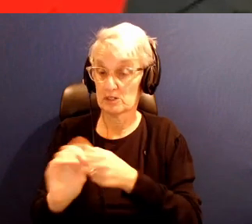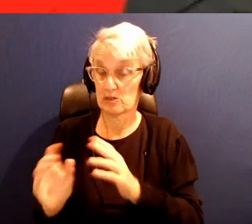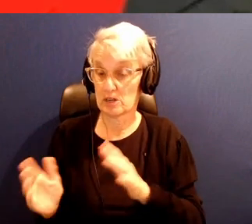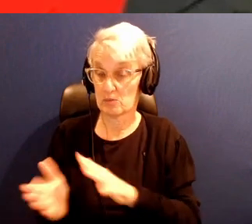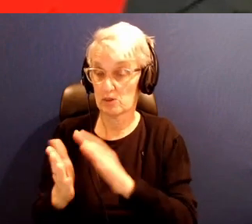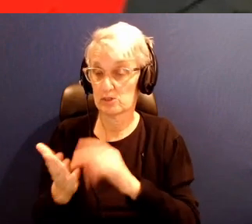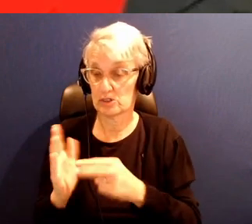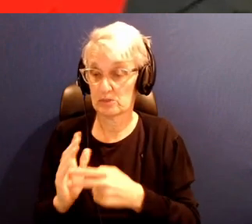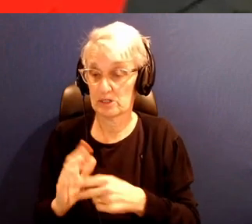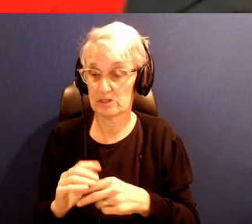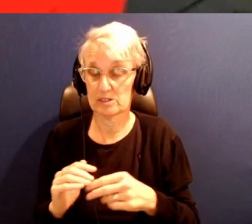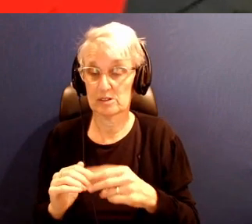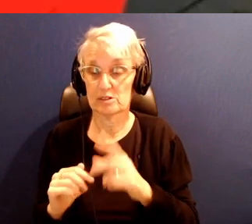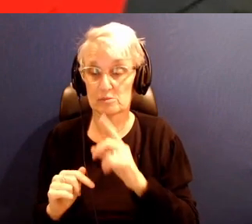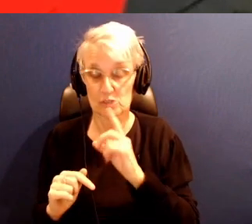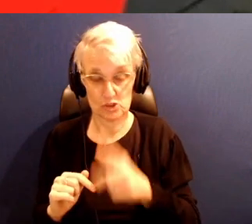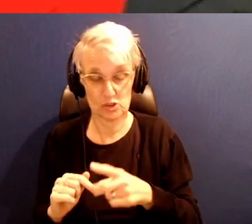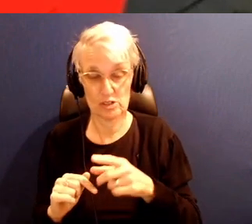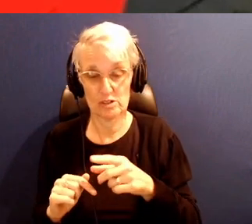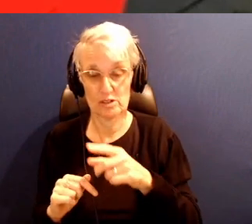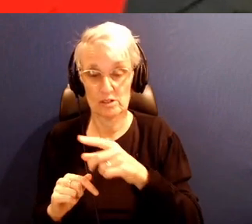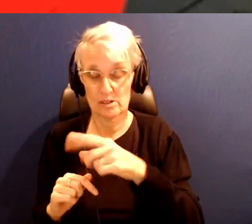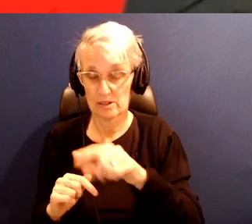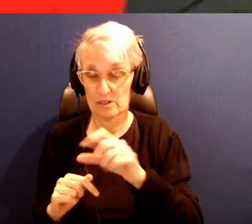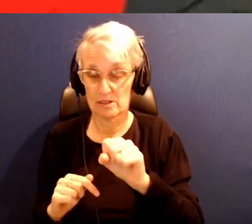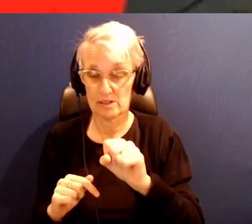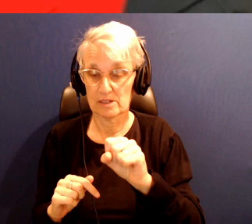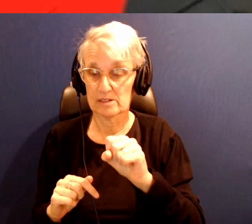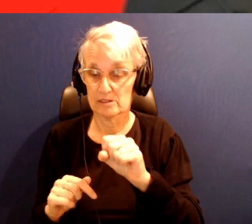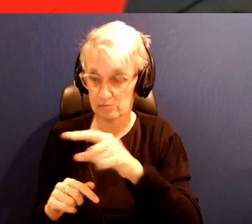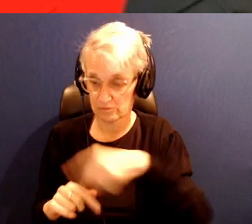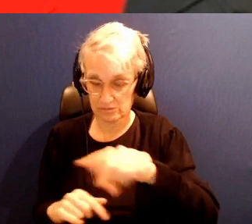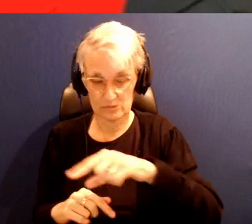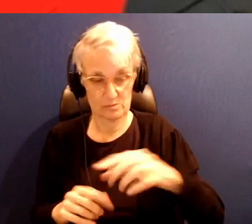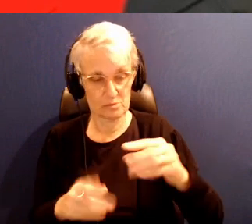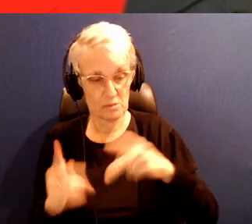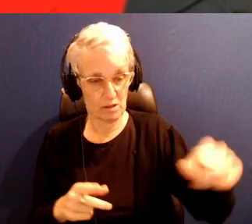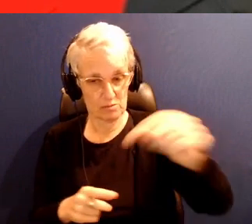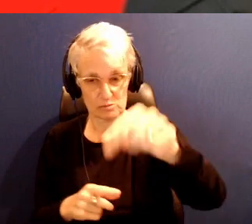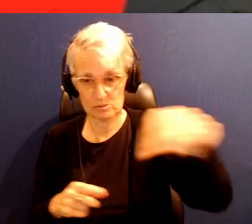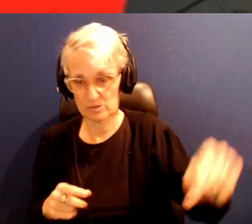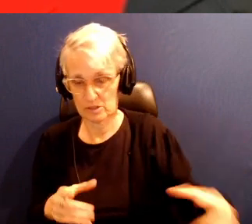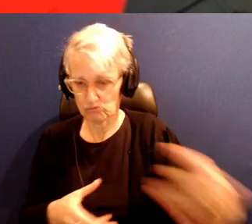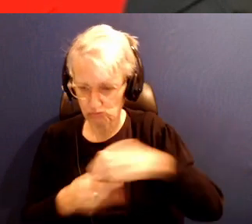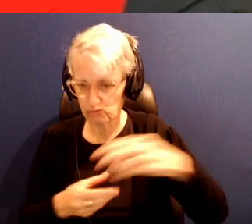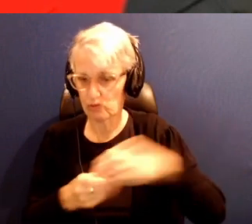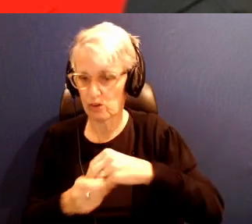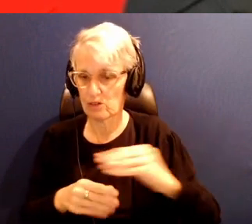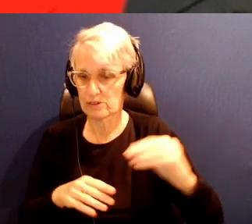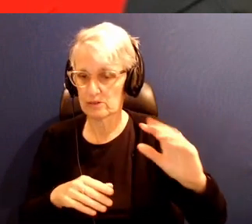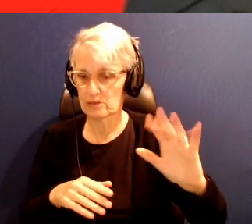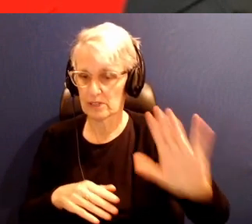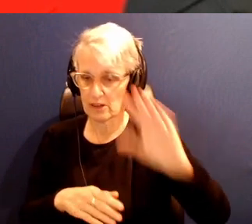participatory approach means one, ensuring stakeholders have a voice in decision making and projects make an